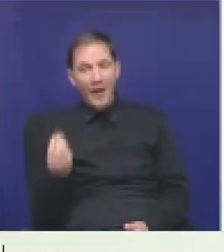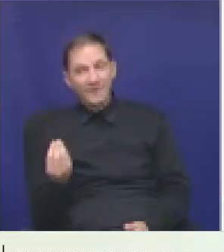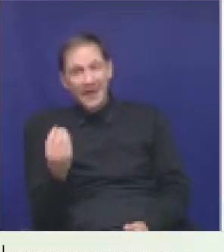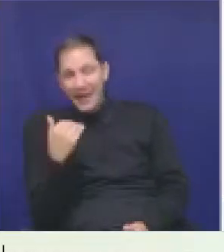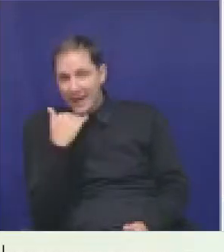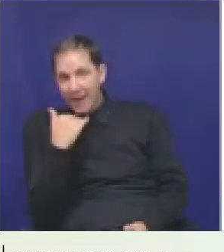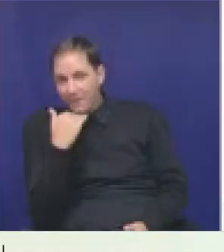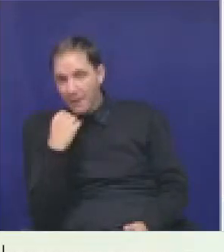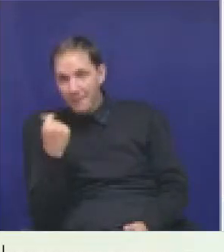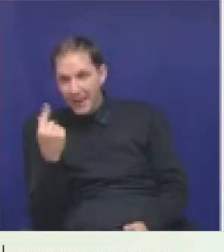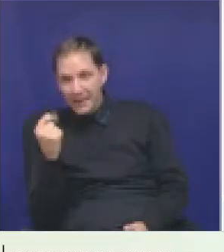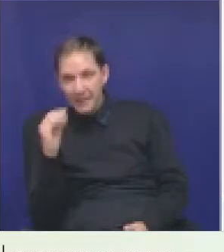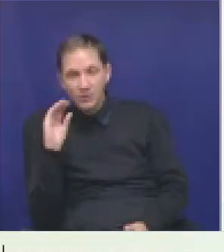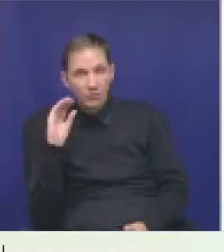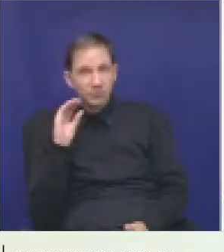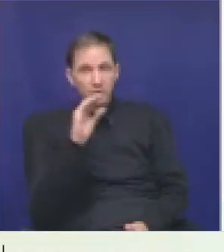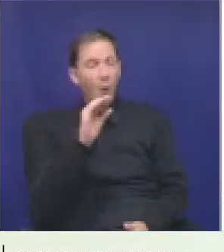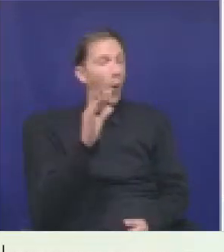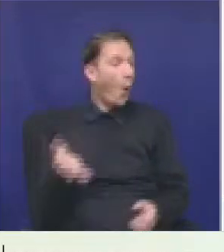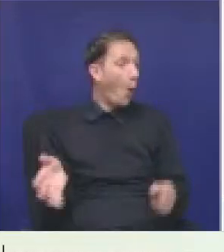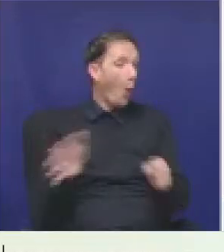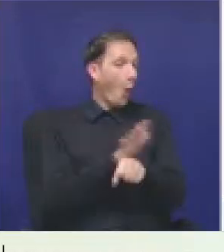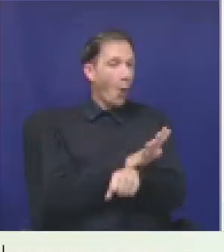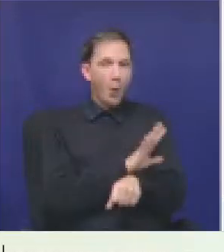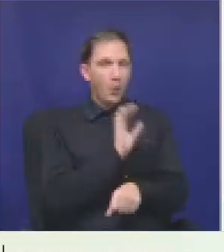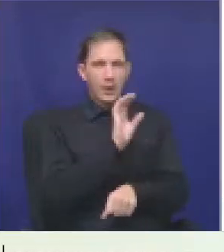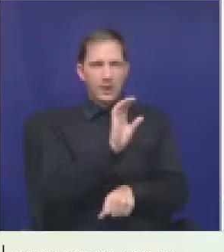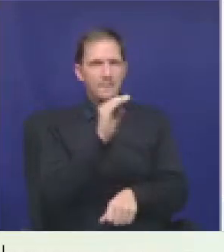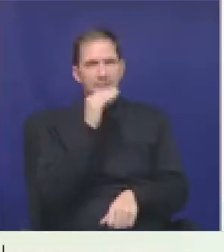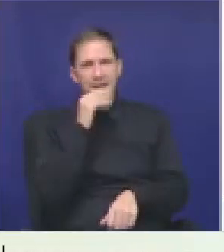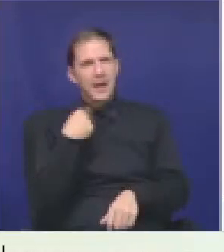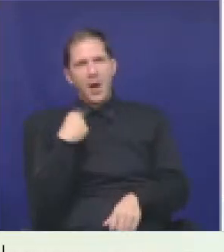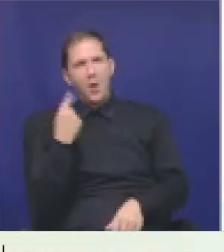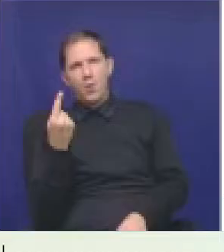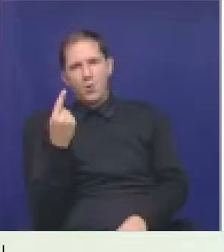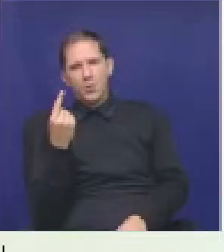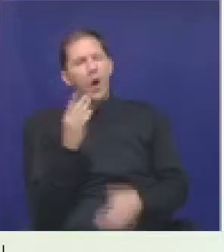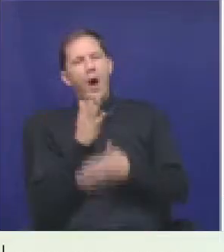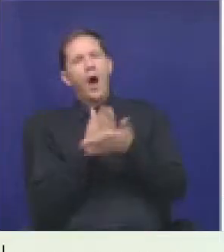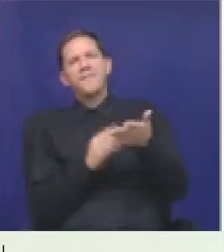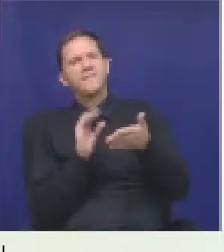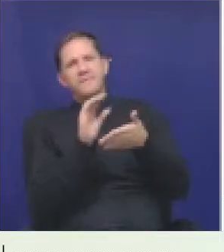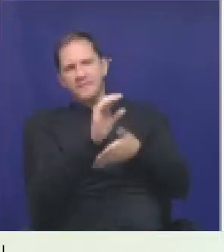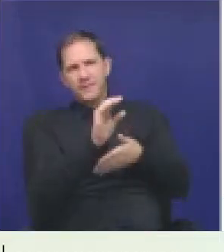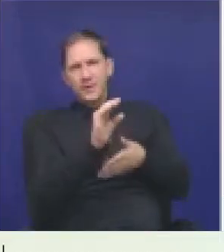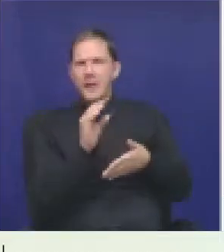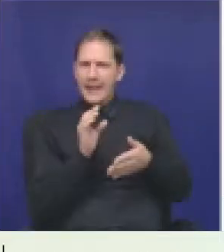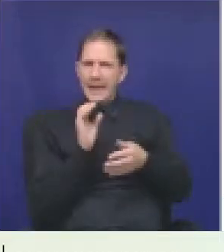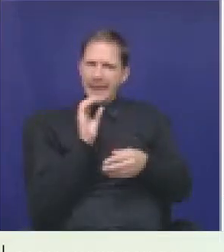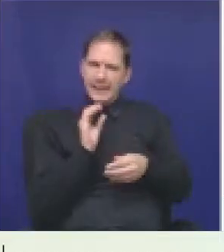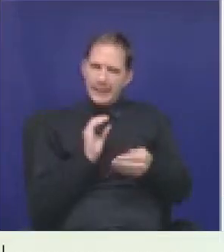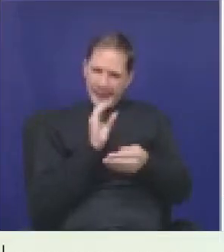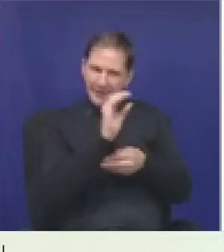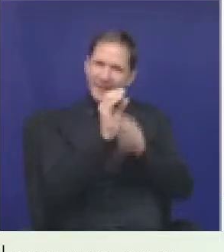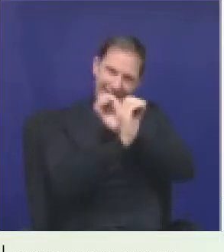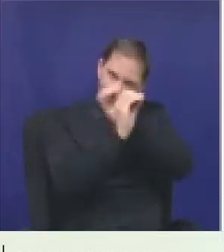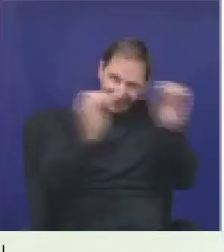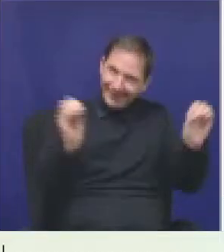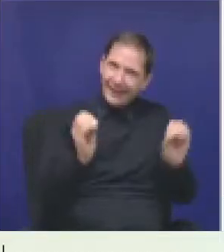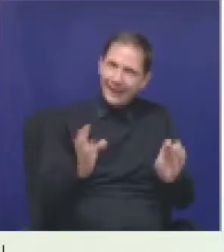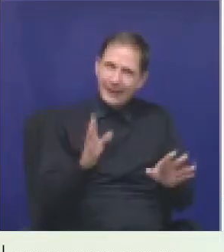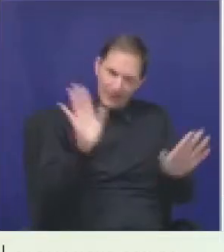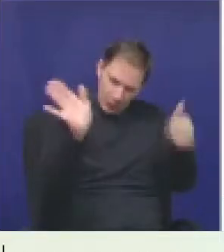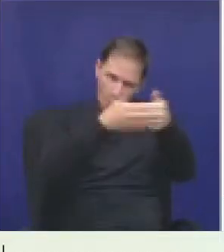fund all of the work of Stats SA, let's not do any of the work that it's continuously doing. Let's close up